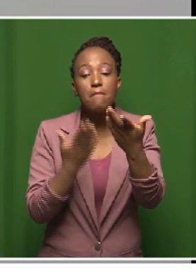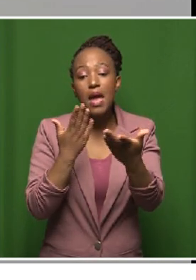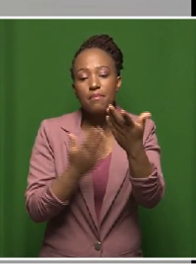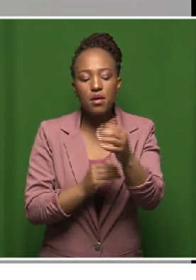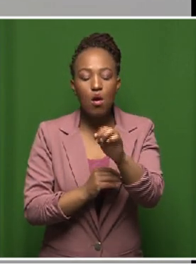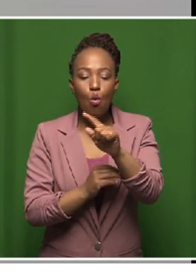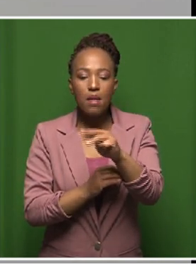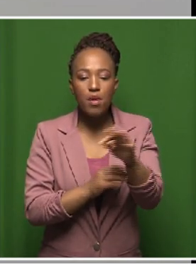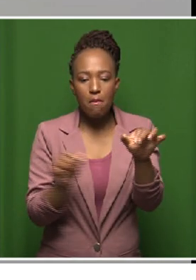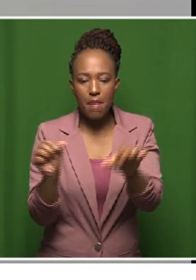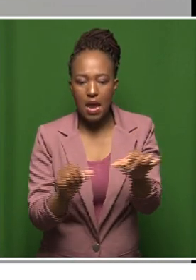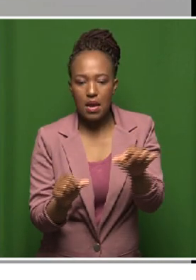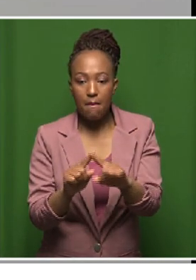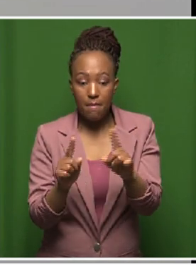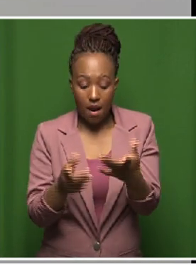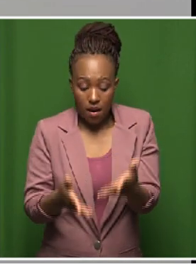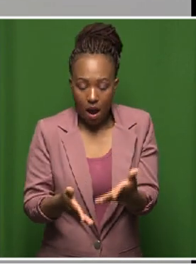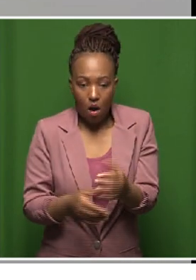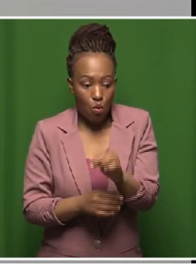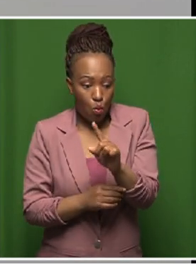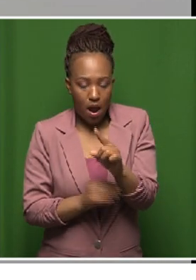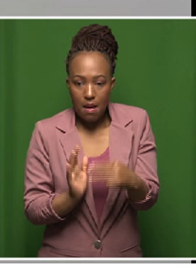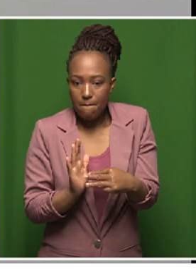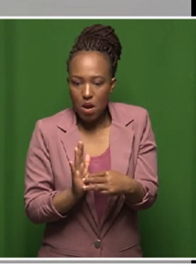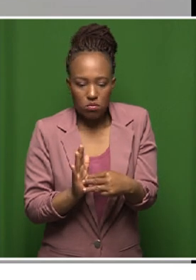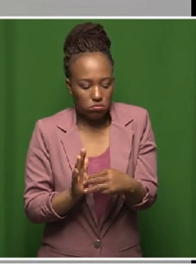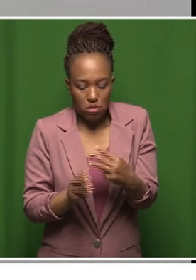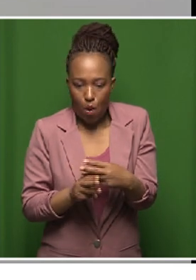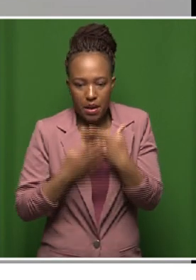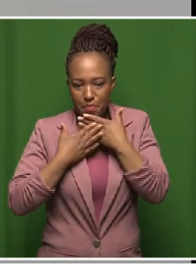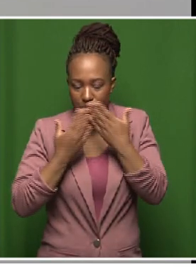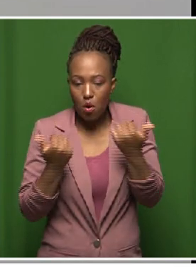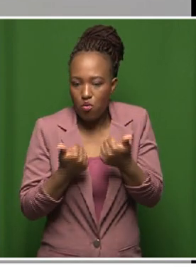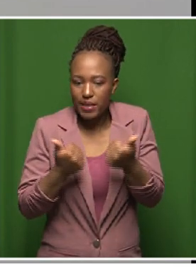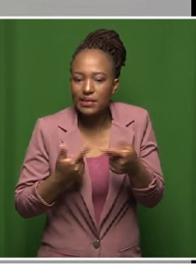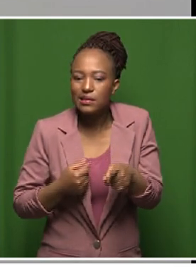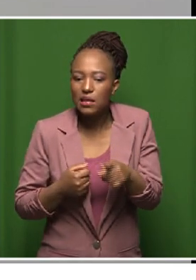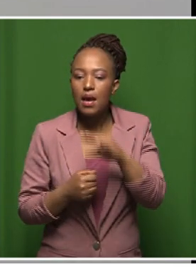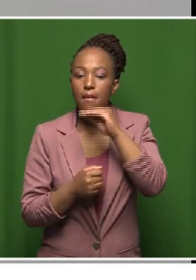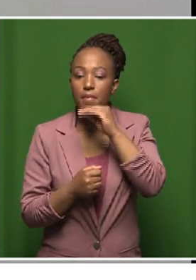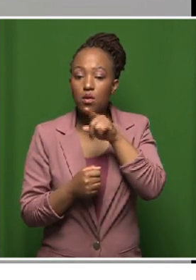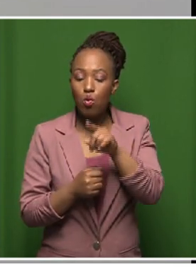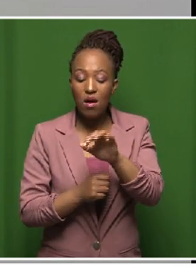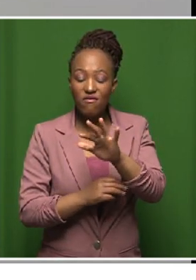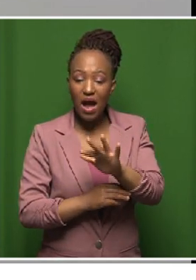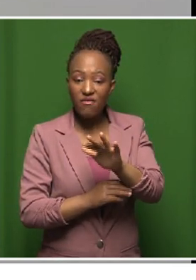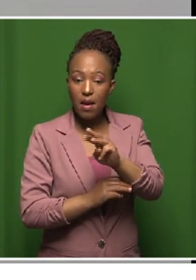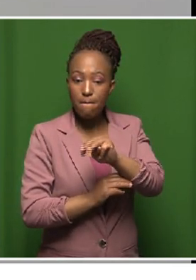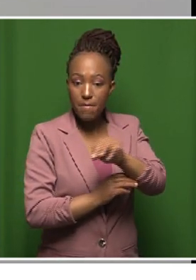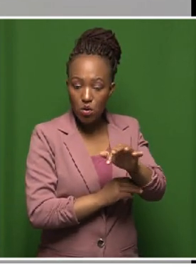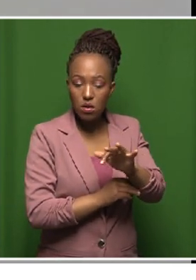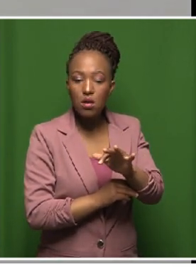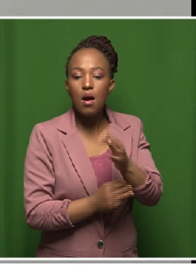work. But 1 million people are without jobs now. And if we put that like the numbers that I referred to earlier, that means that 5 million people